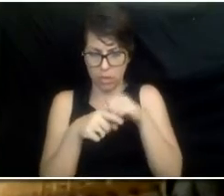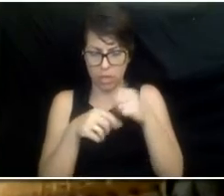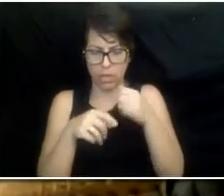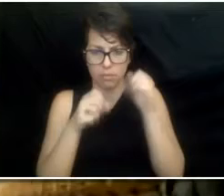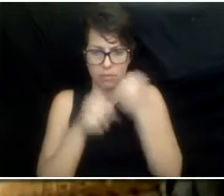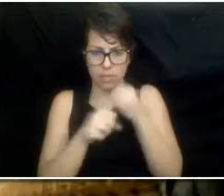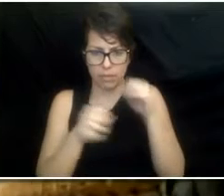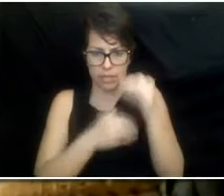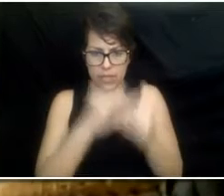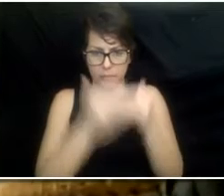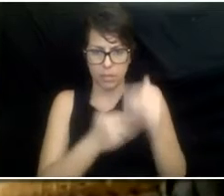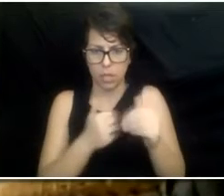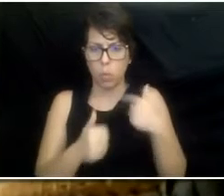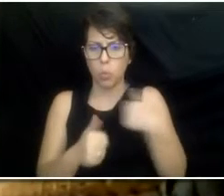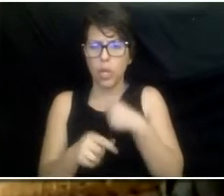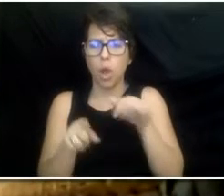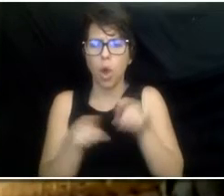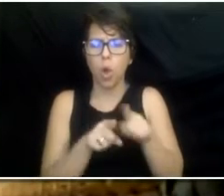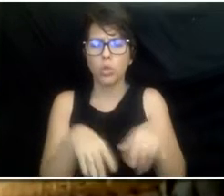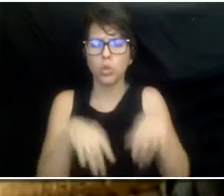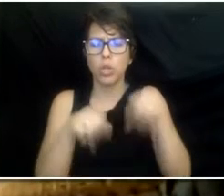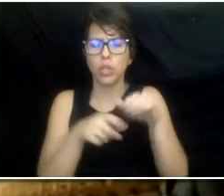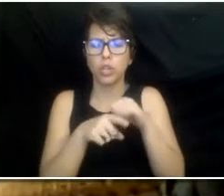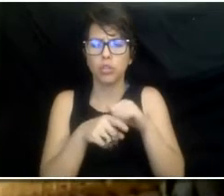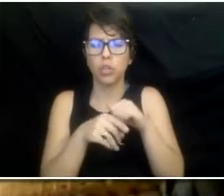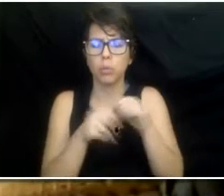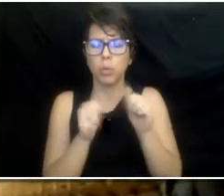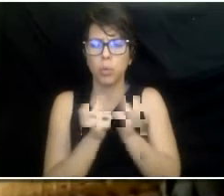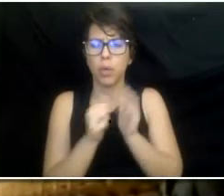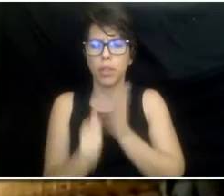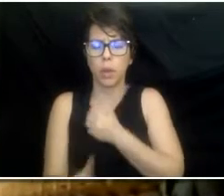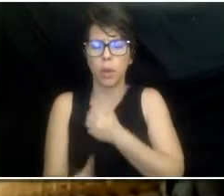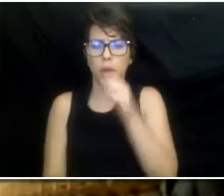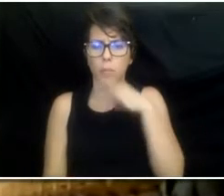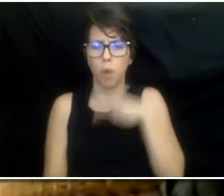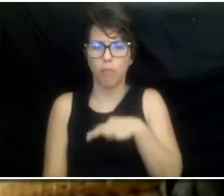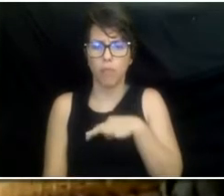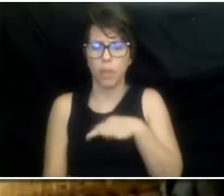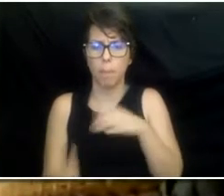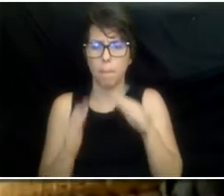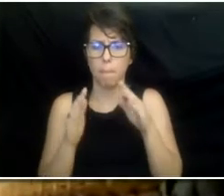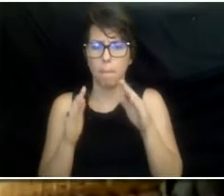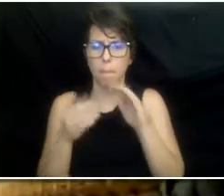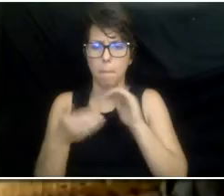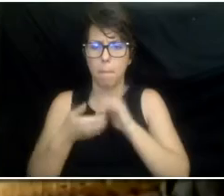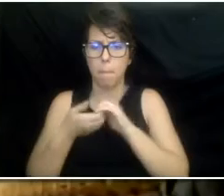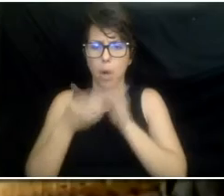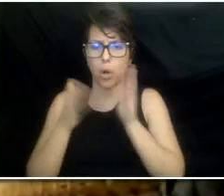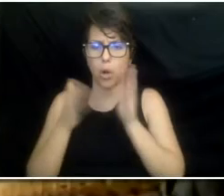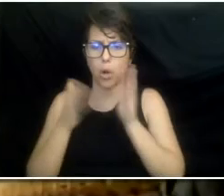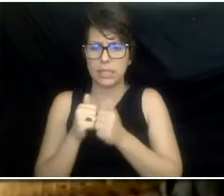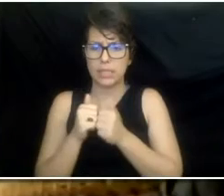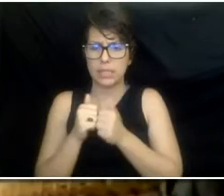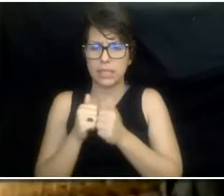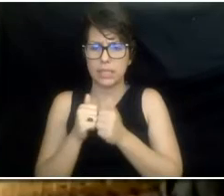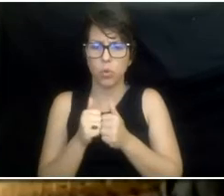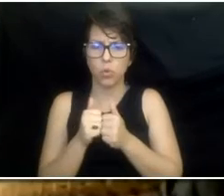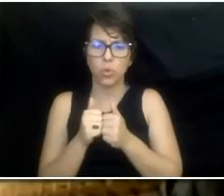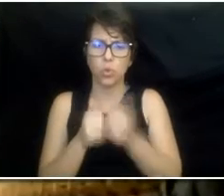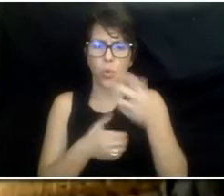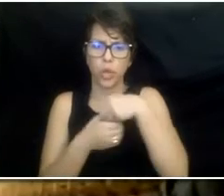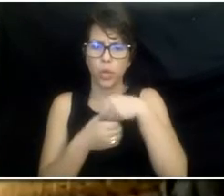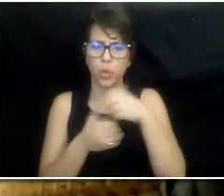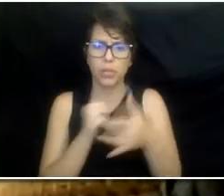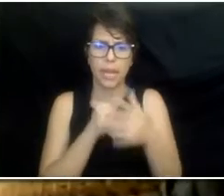enhanced and increased uh during the current uh crisis and if so how how so in what kind of measurable